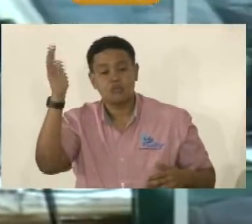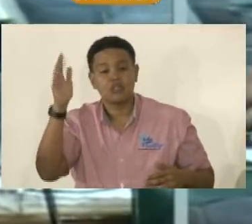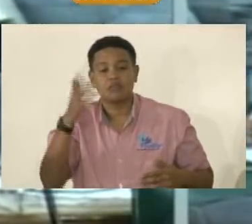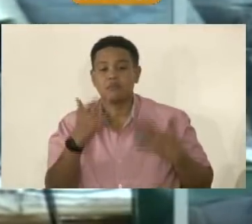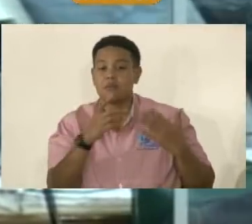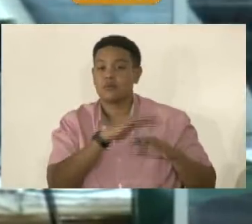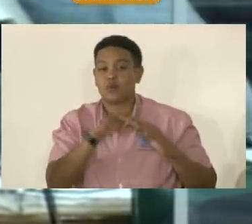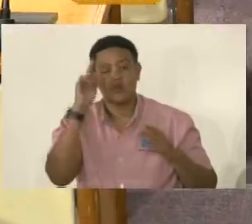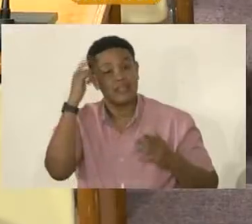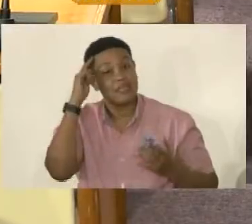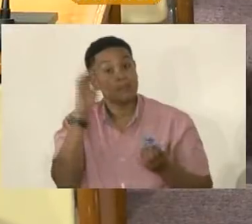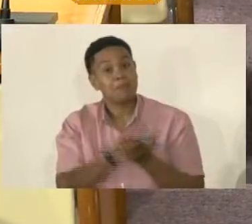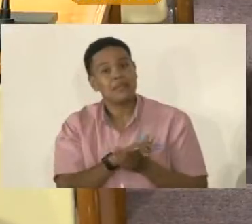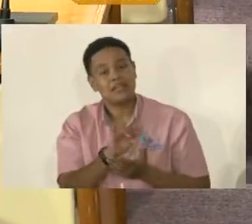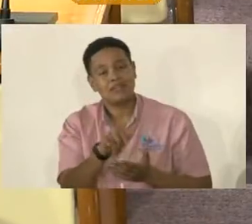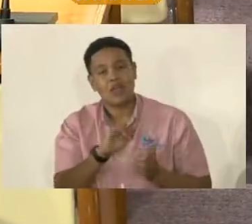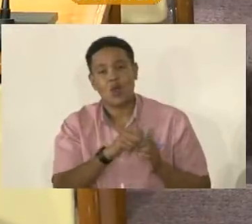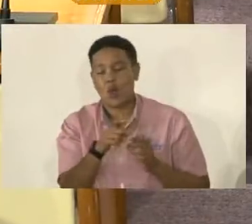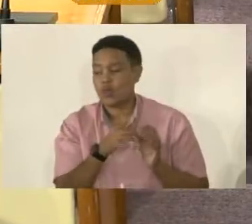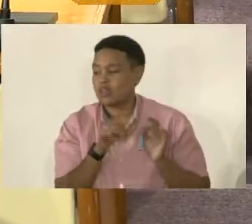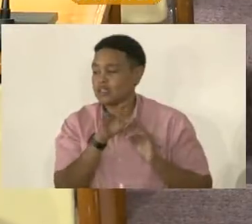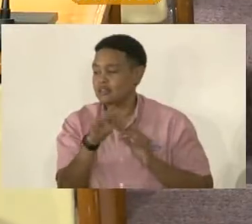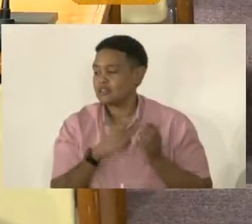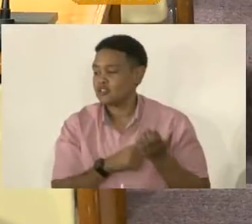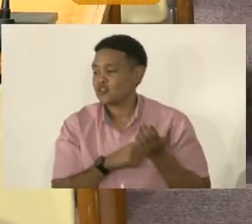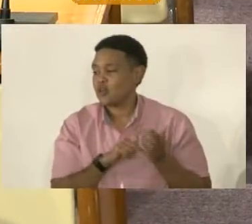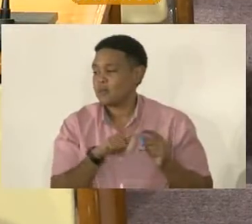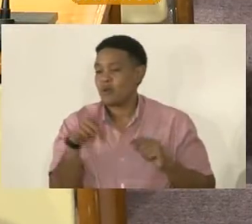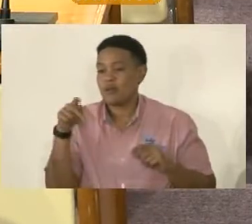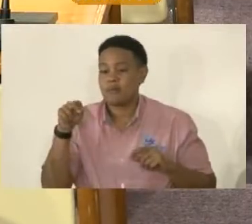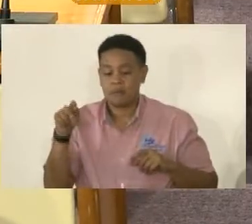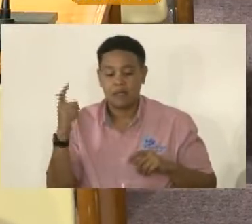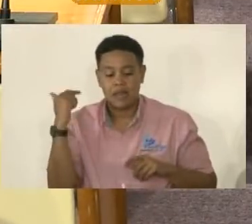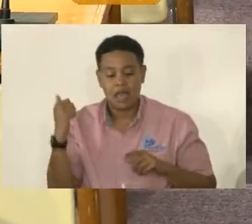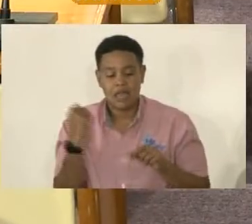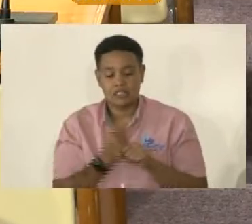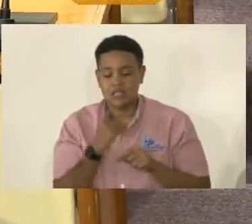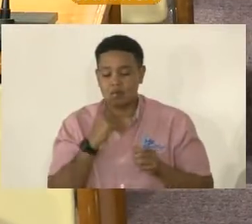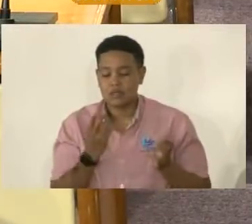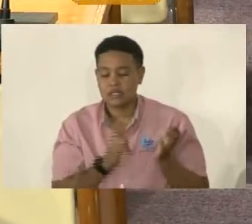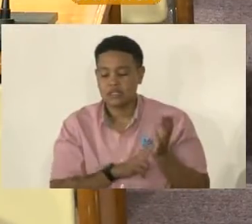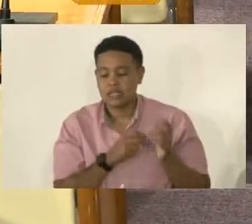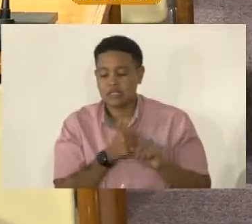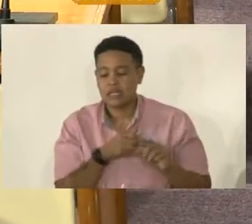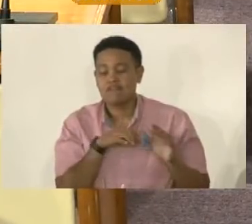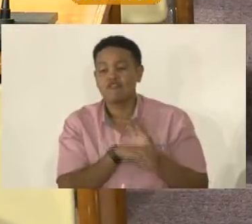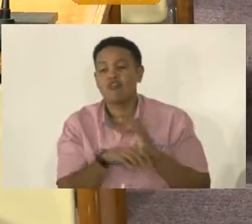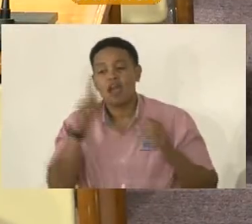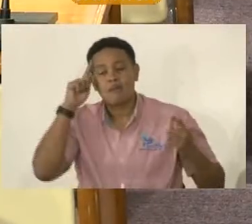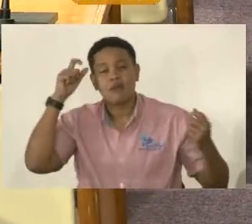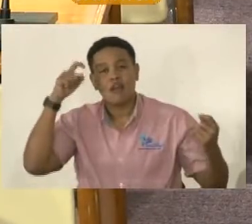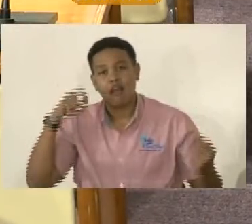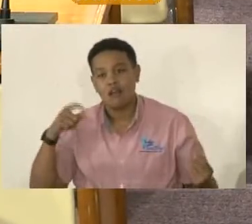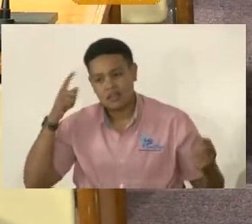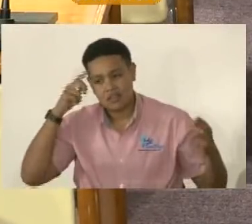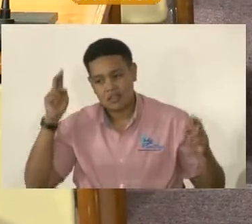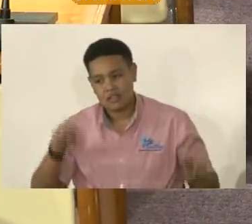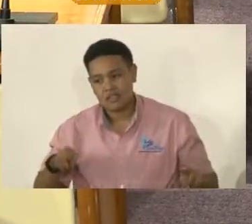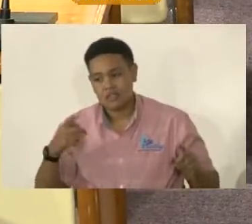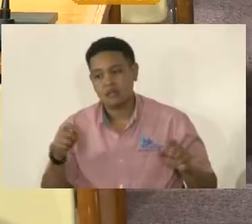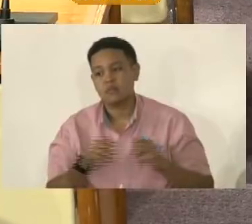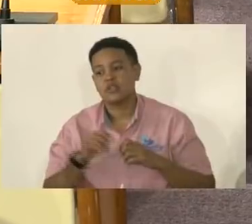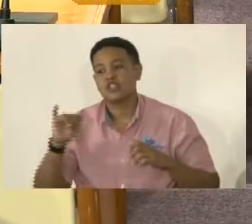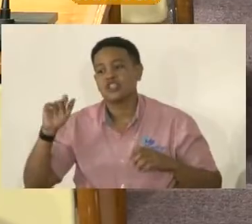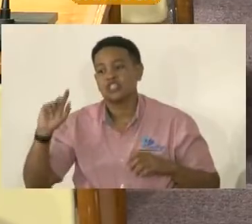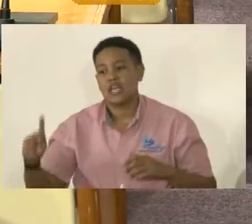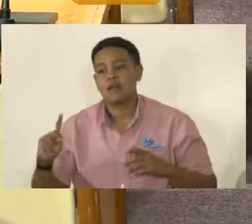arguments. But the People's National Party last year would have signed on to the crime consensus with the Jamaica Labour